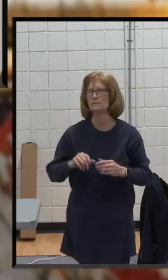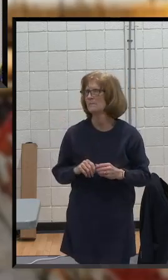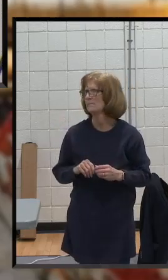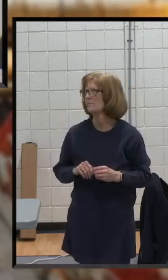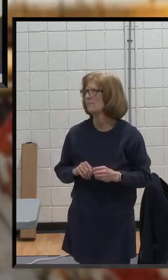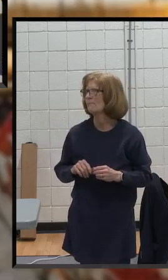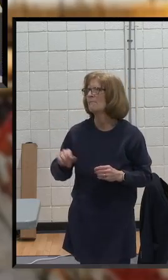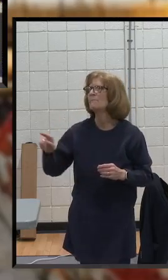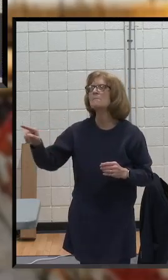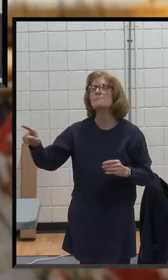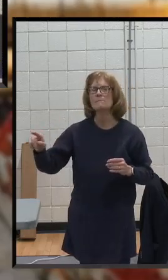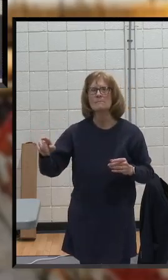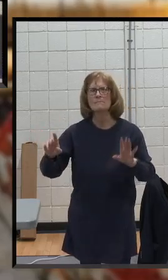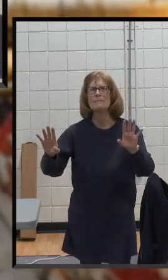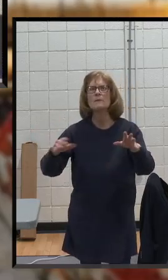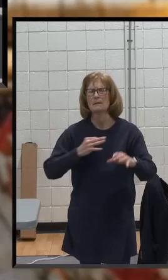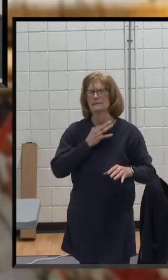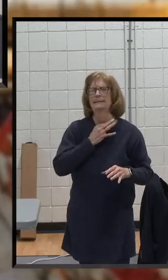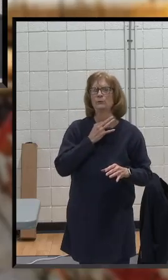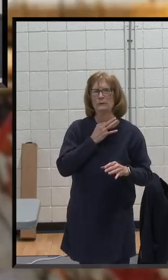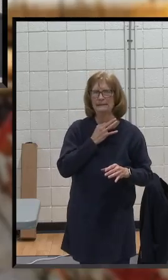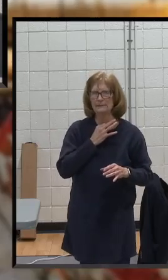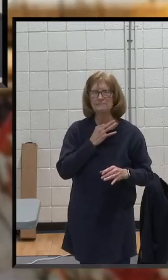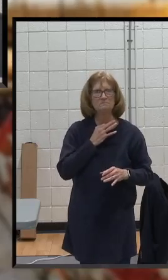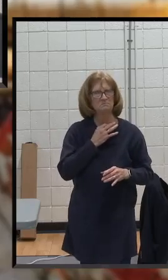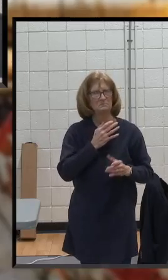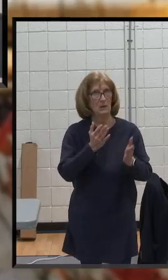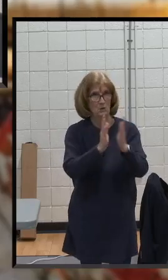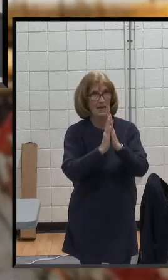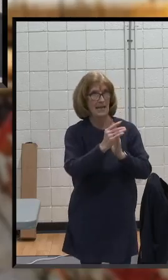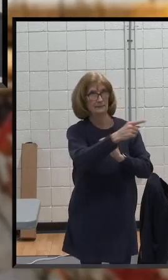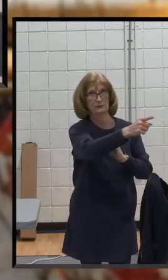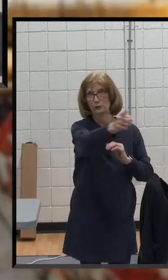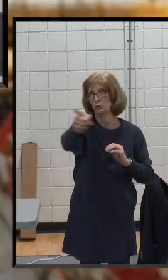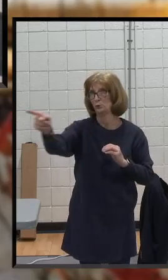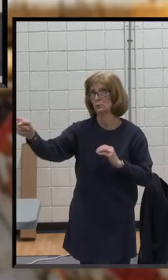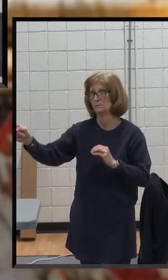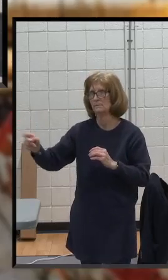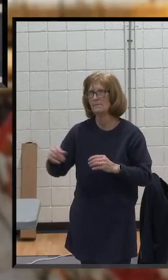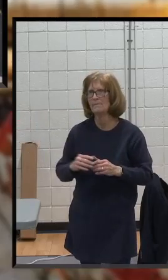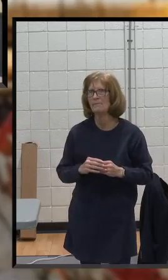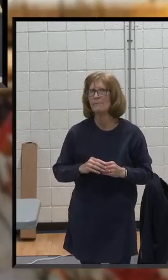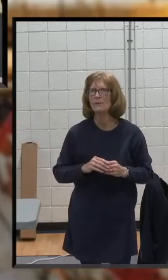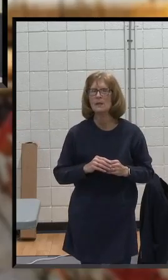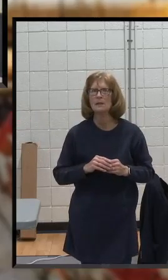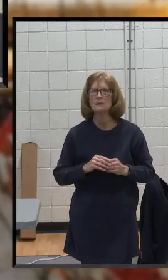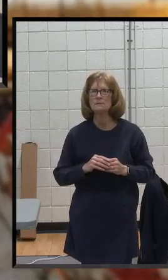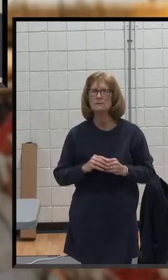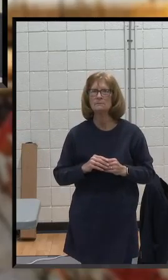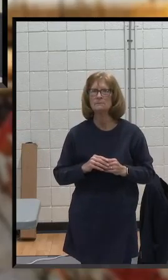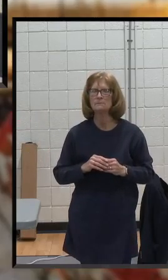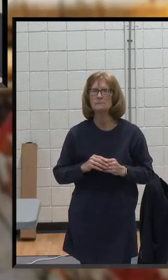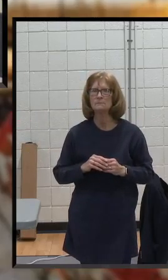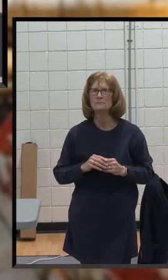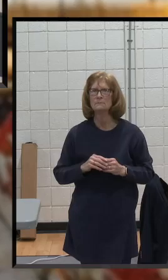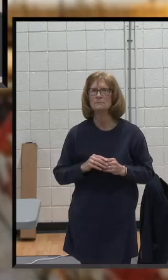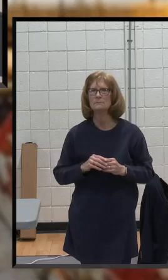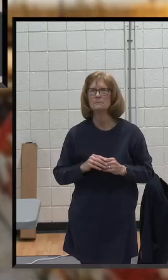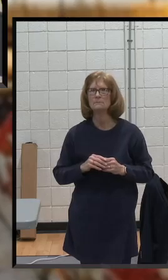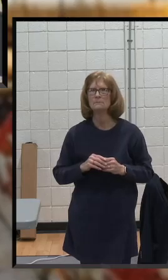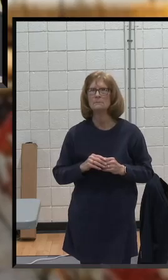I had a question for the room here. Kind of curious how